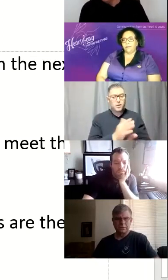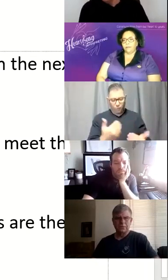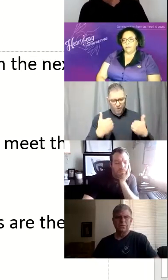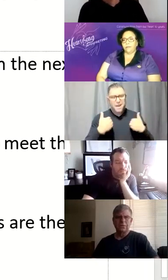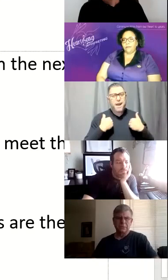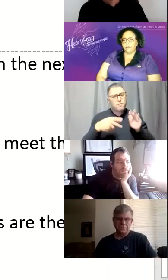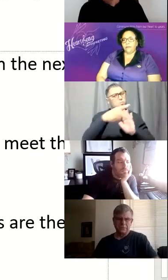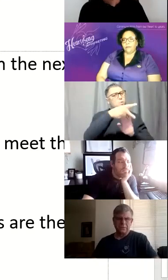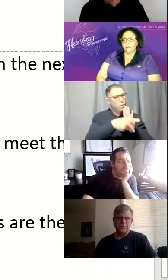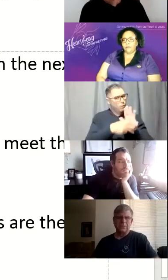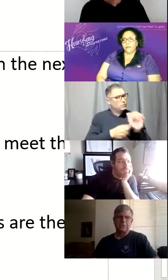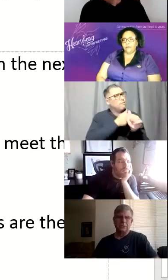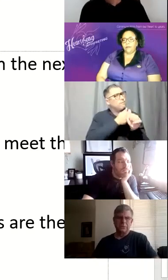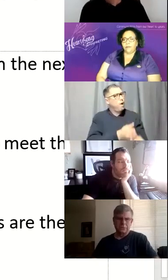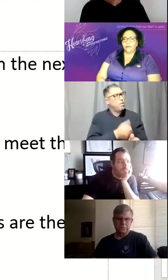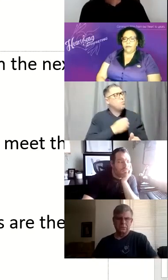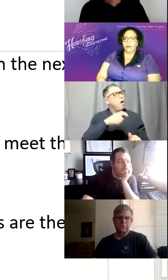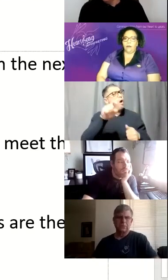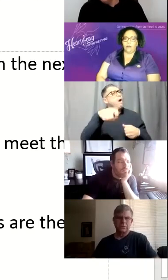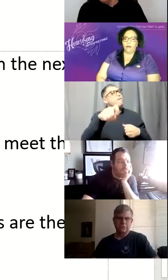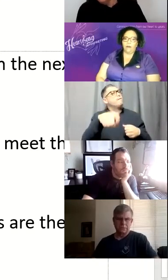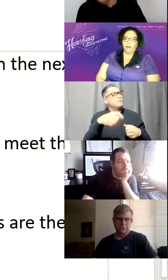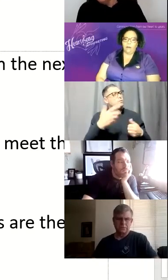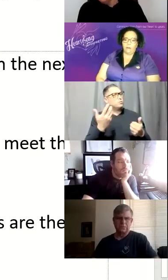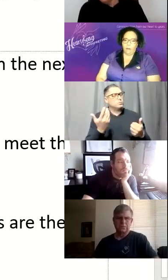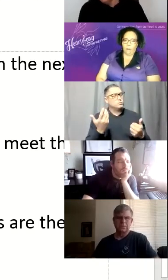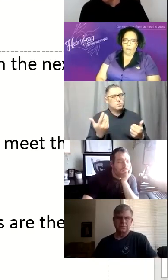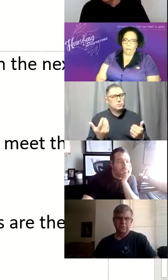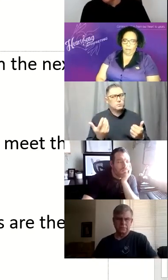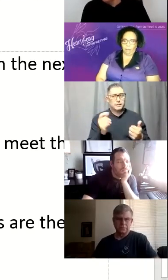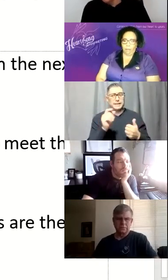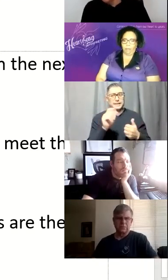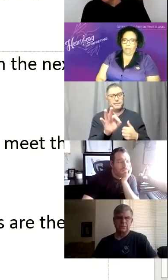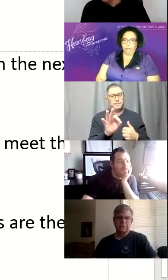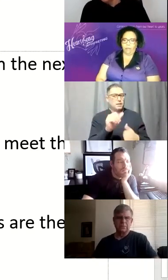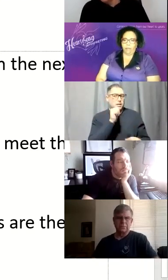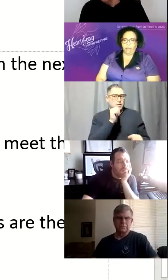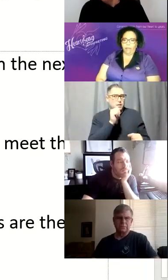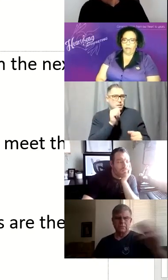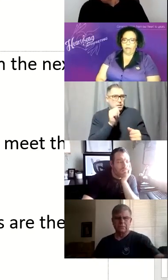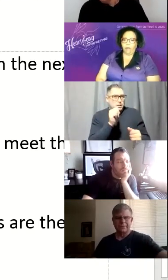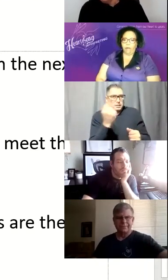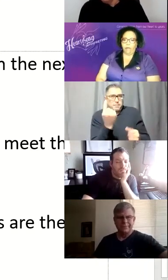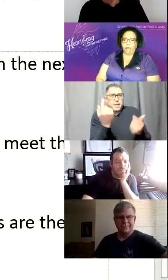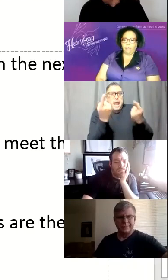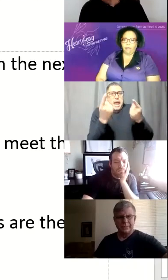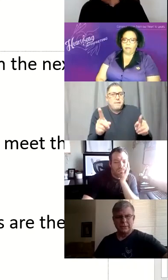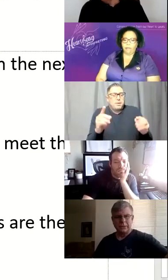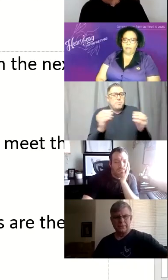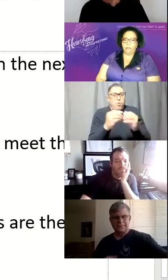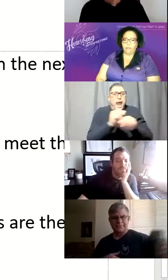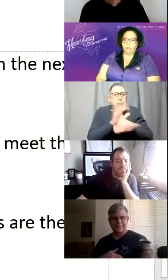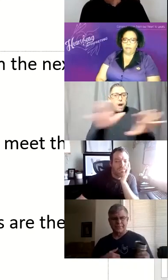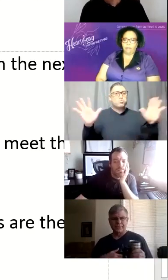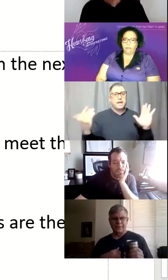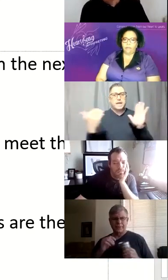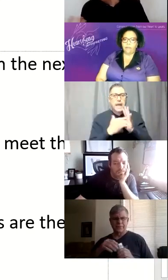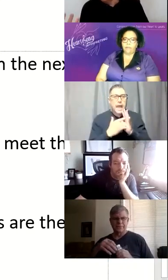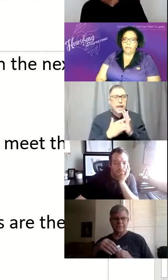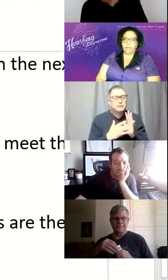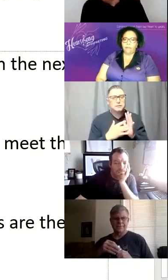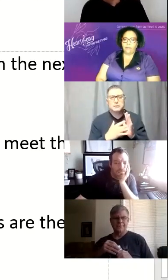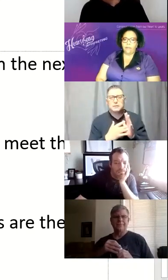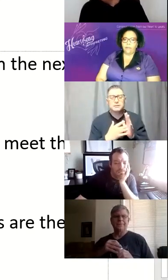protocols to follow and such for, if there were an outbreak to occur. but I'm not willing yet to say